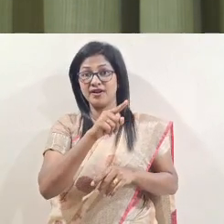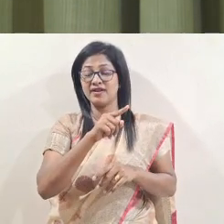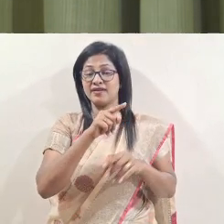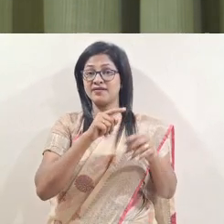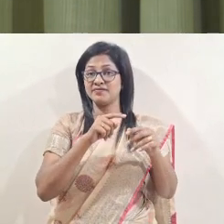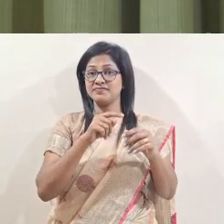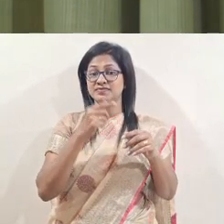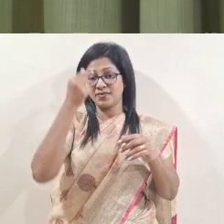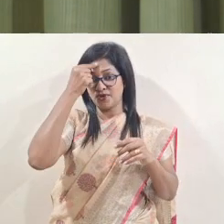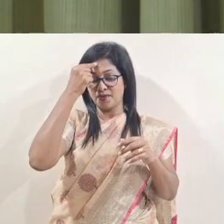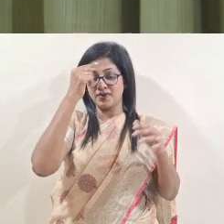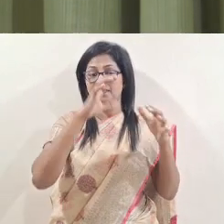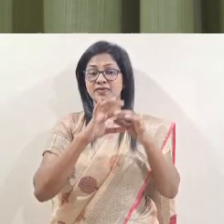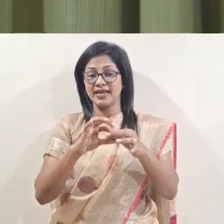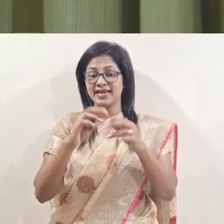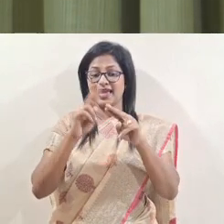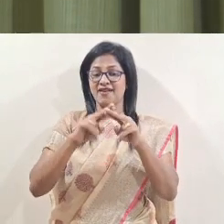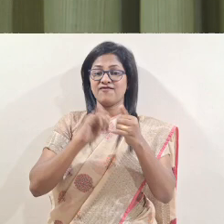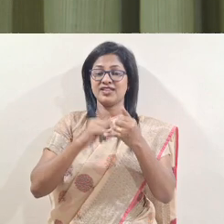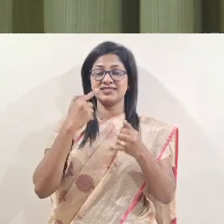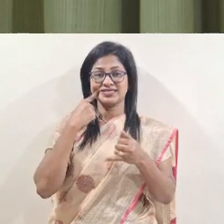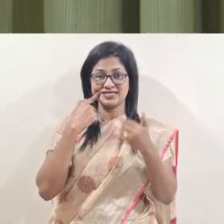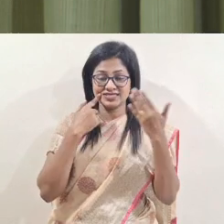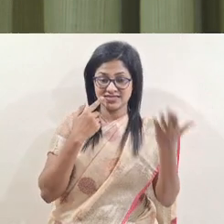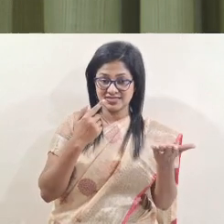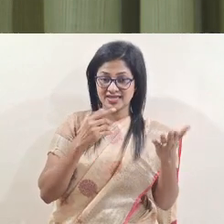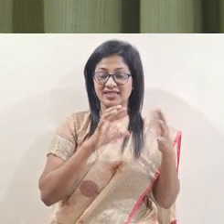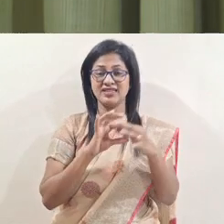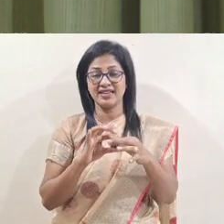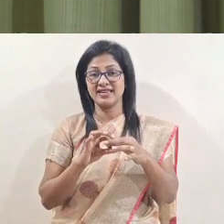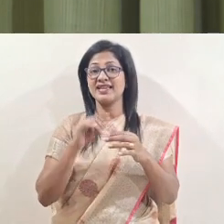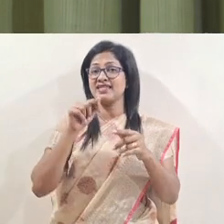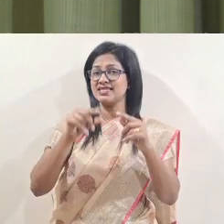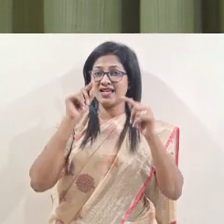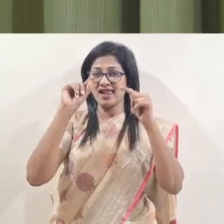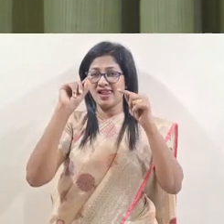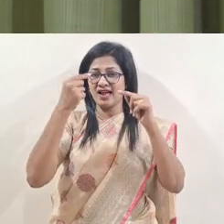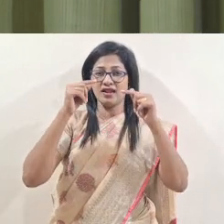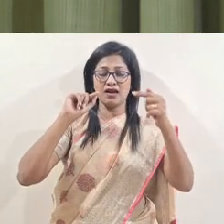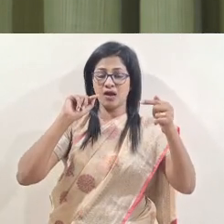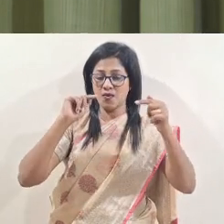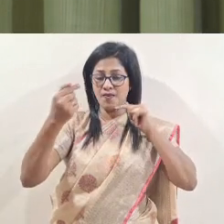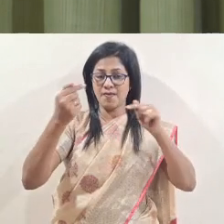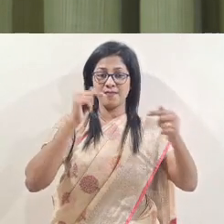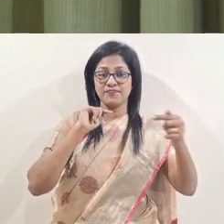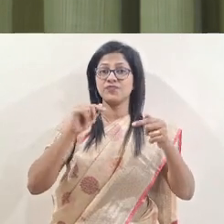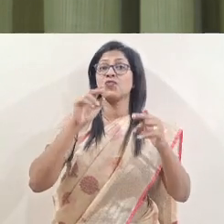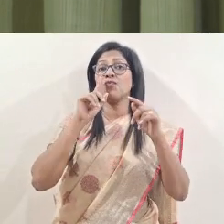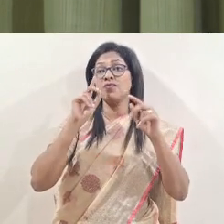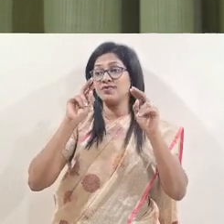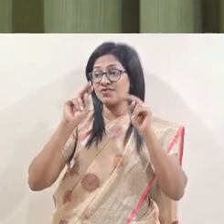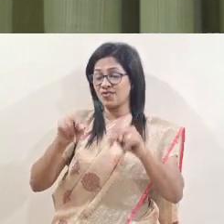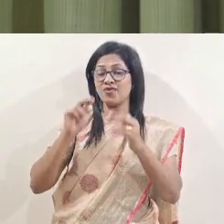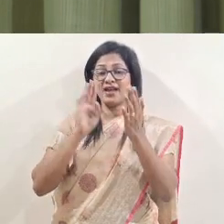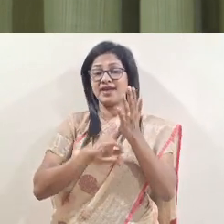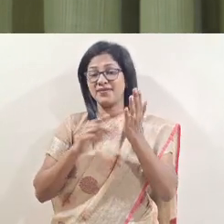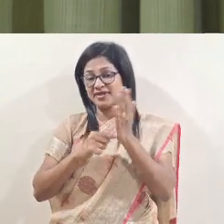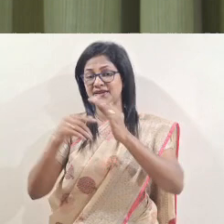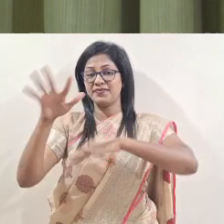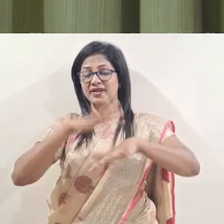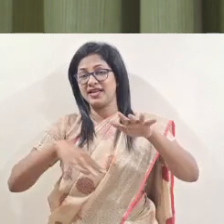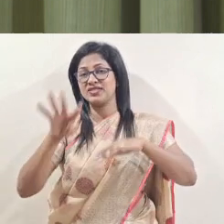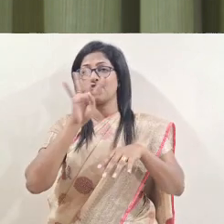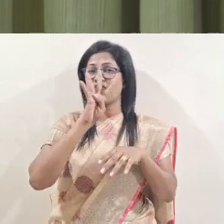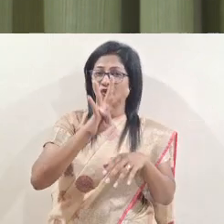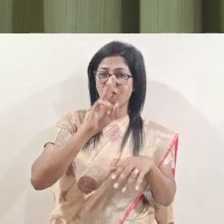issues on FSI, so it's really a debate. Though master plan has recommended 4,